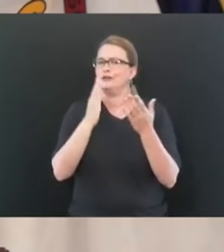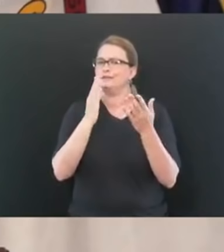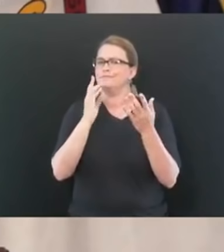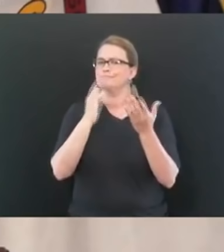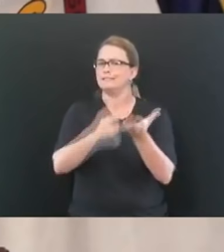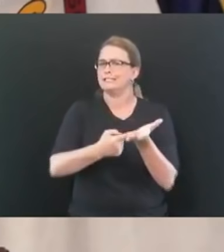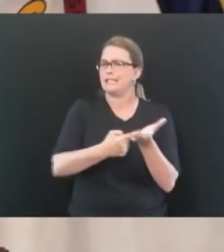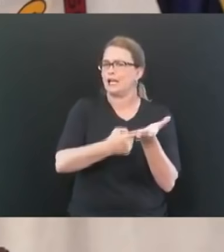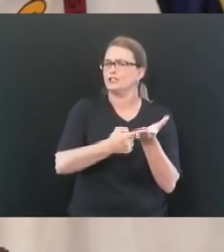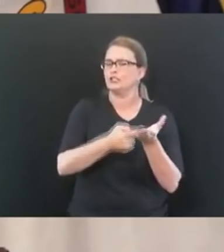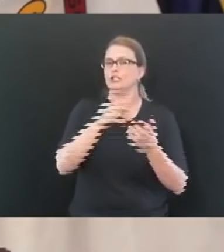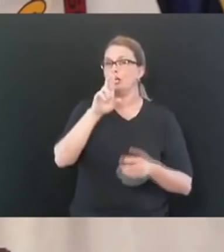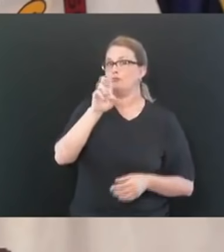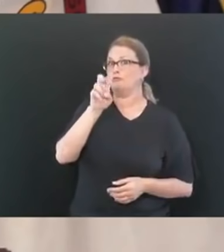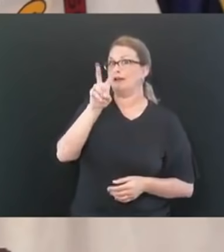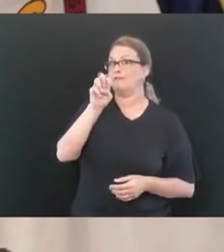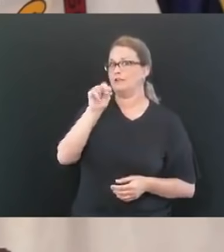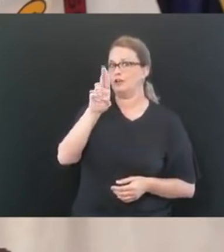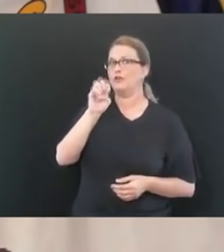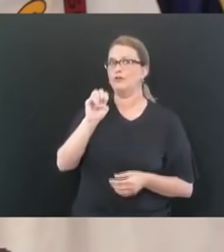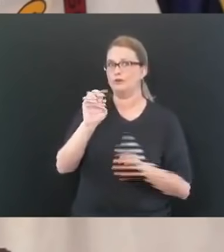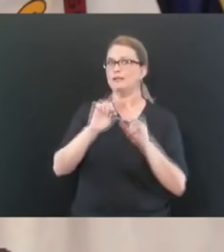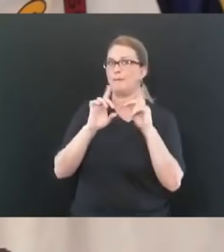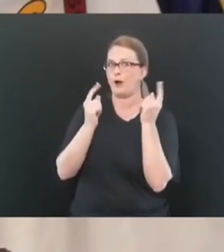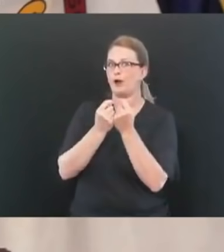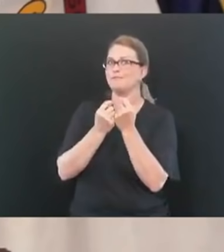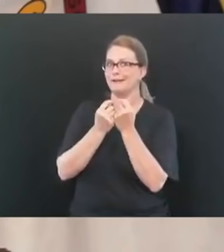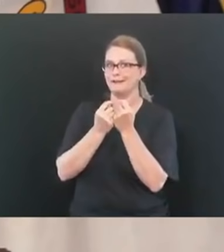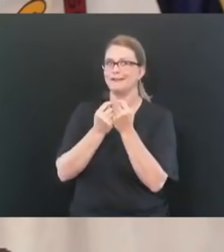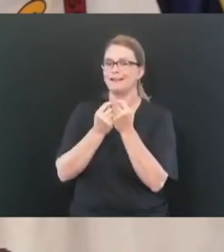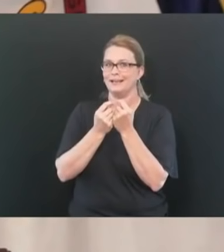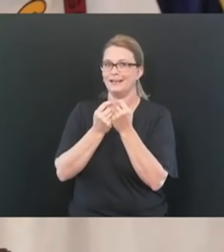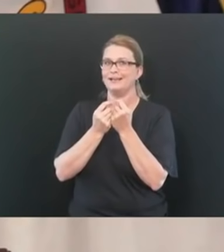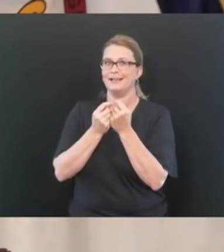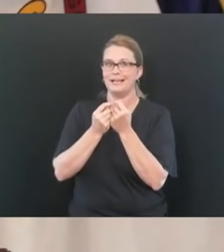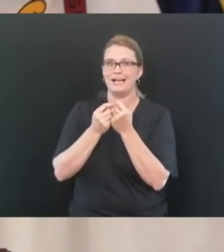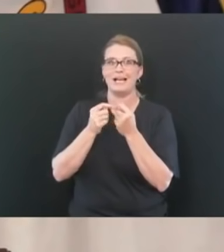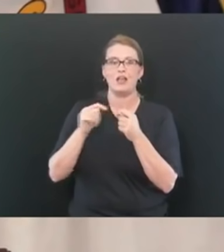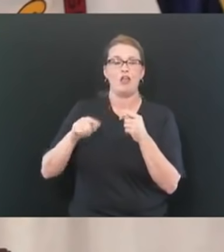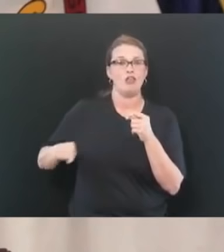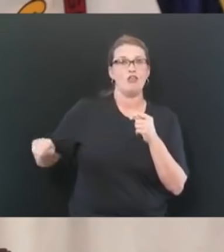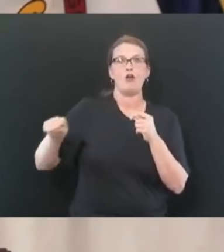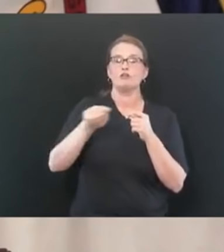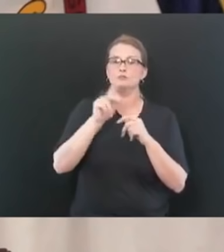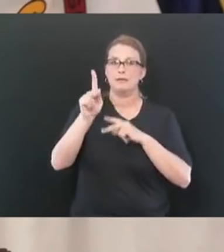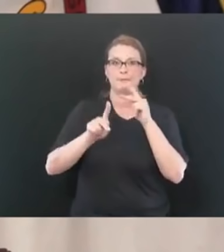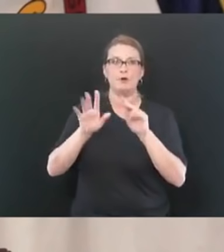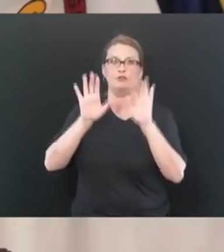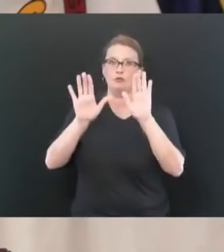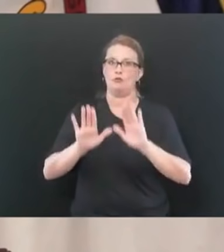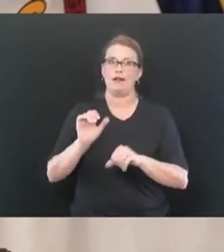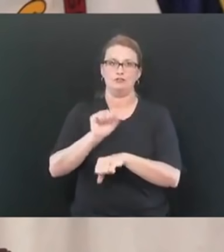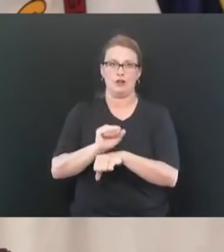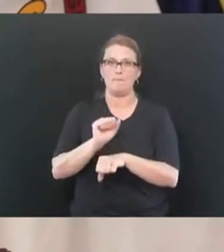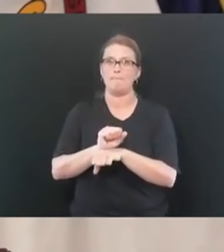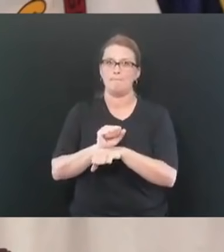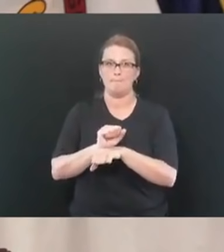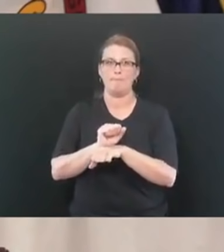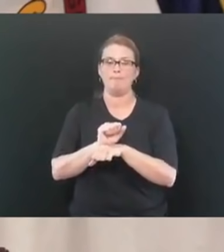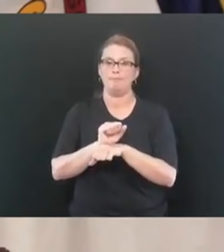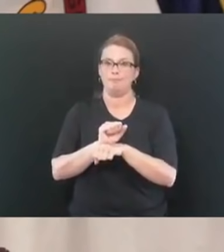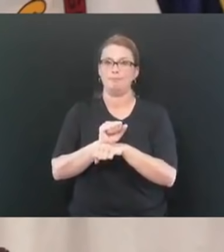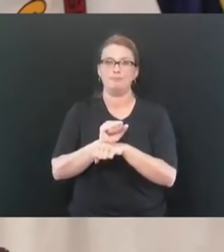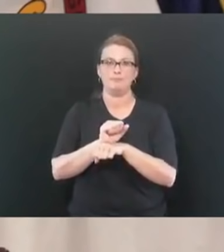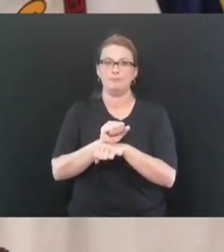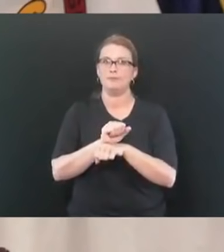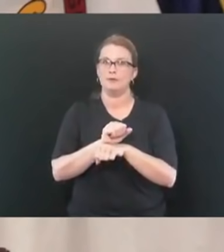The revenue department, that. Those guys and girls do a great job. So